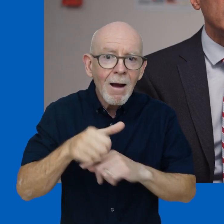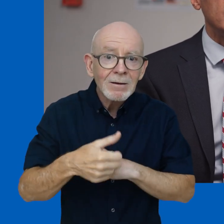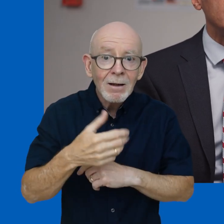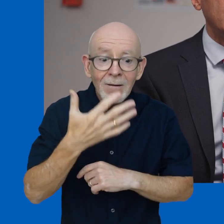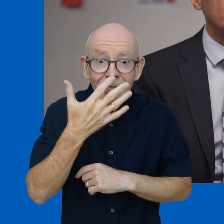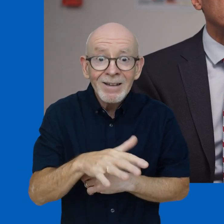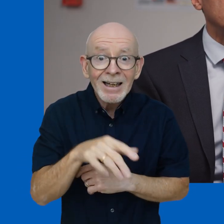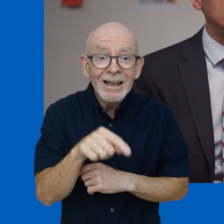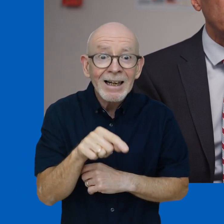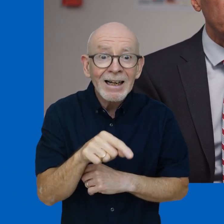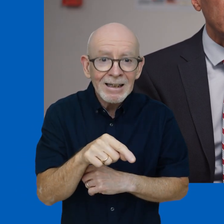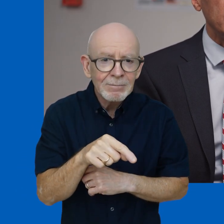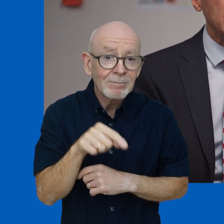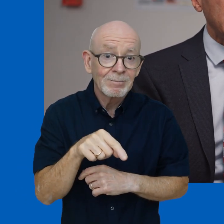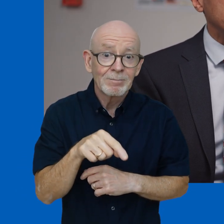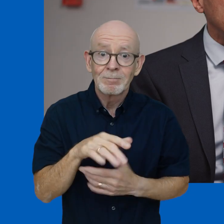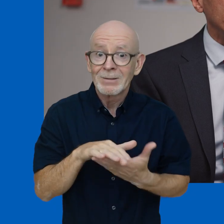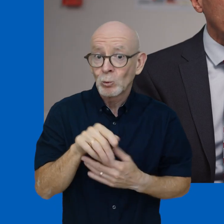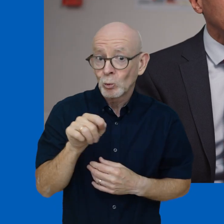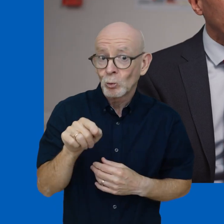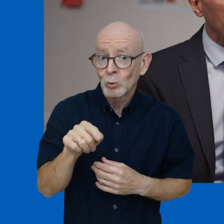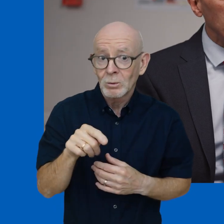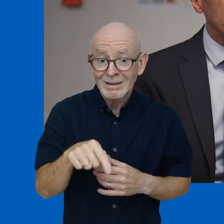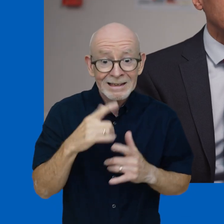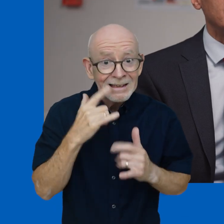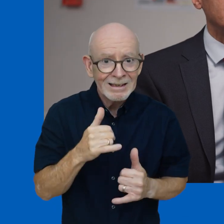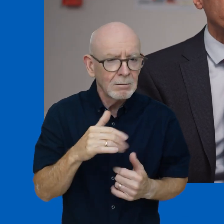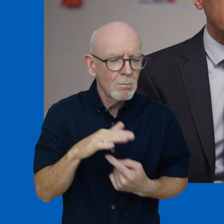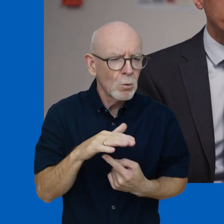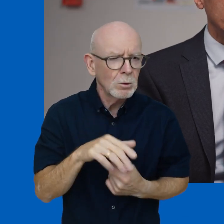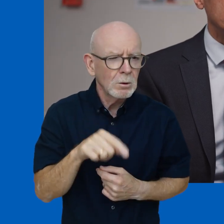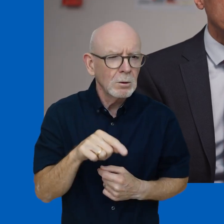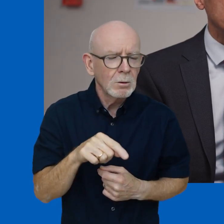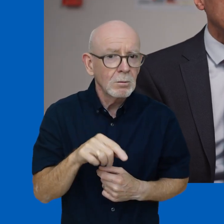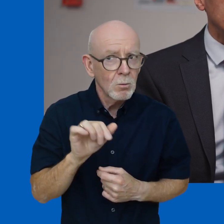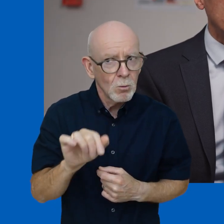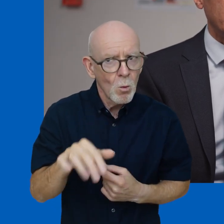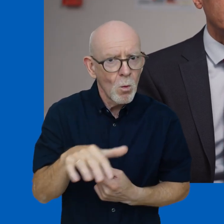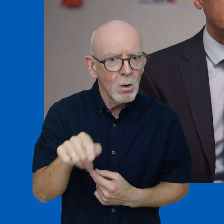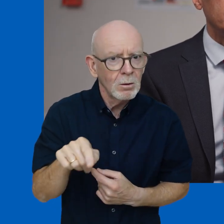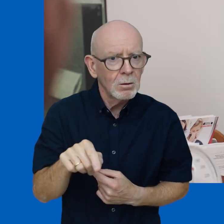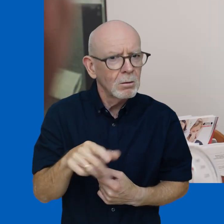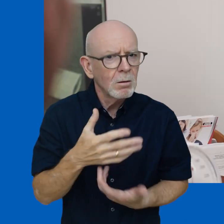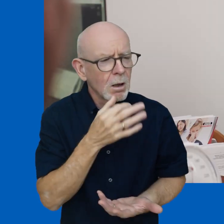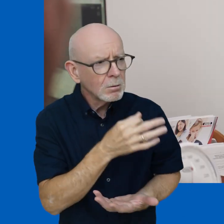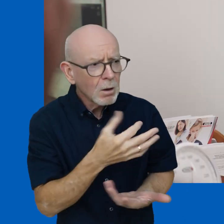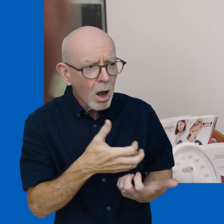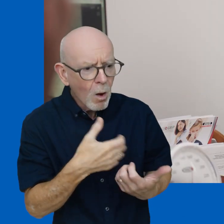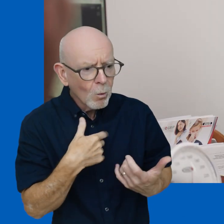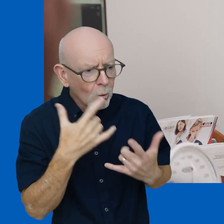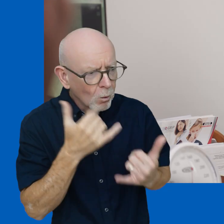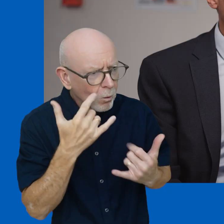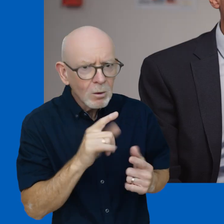2 years after the age of 50, and therefore, for you, this test is very important to do in your case. How do I do the